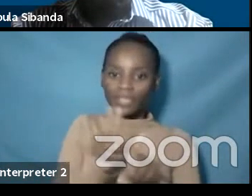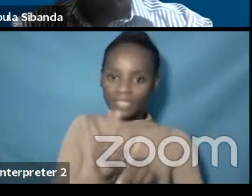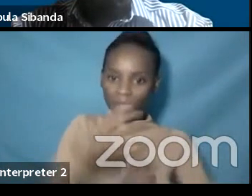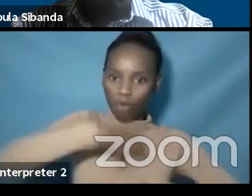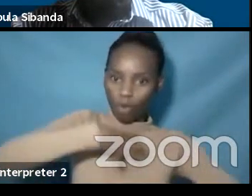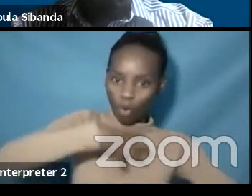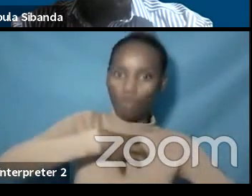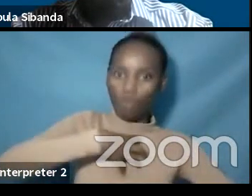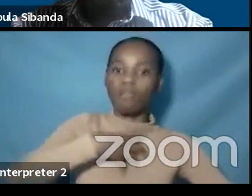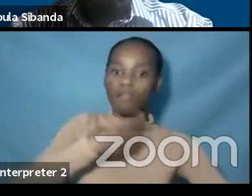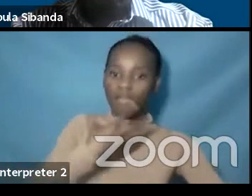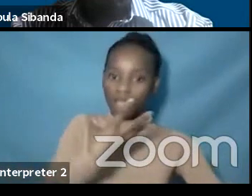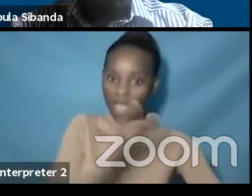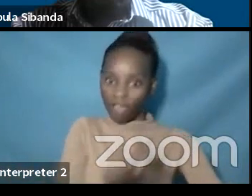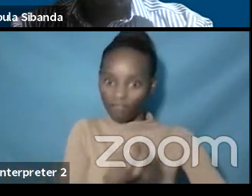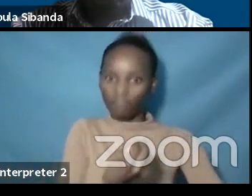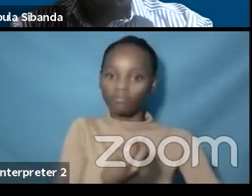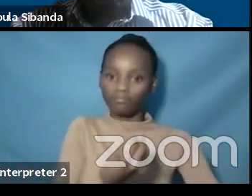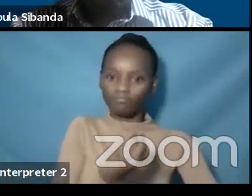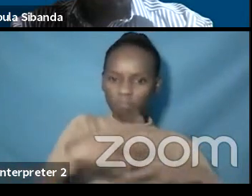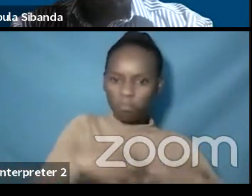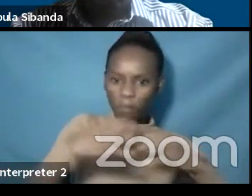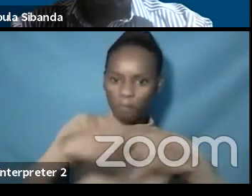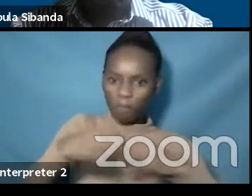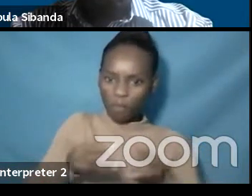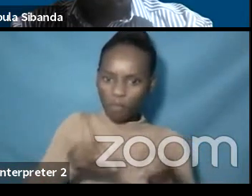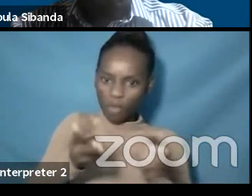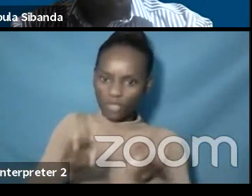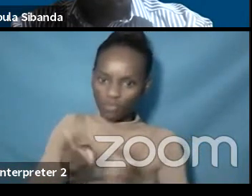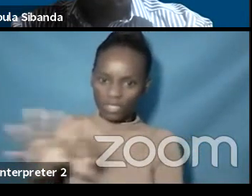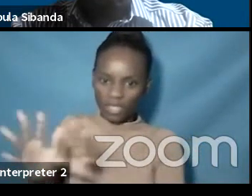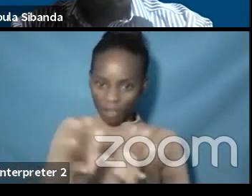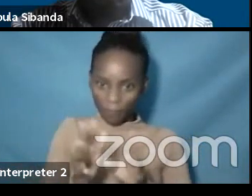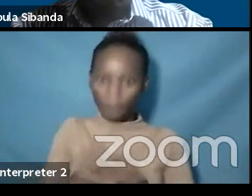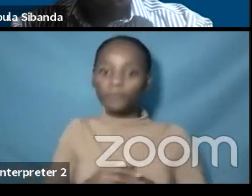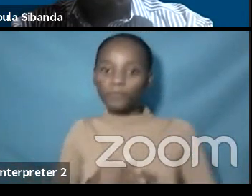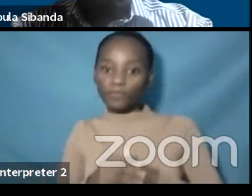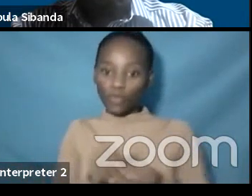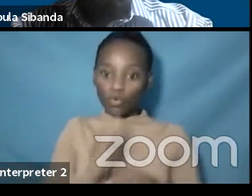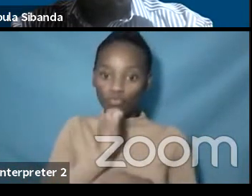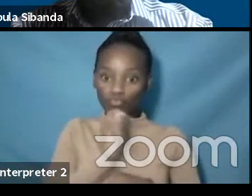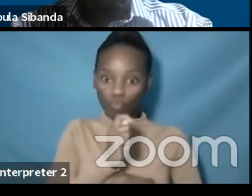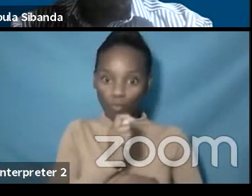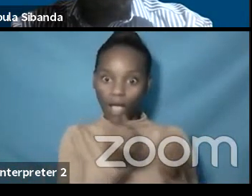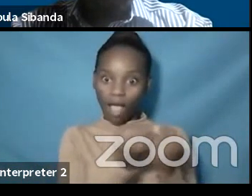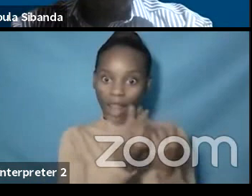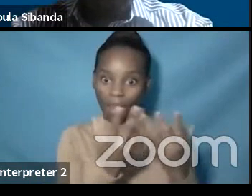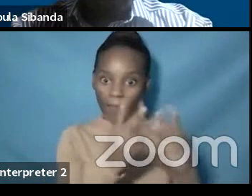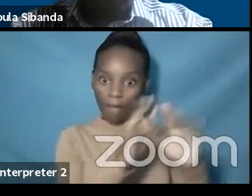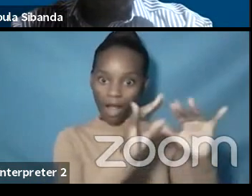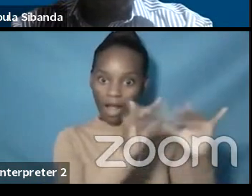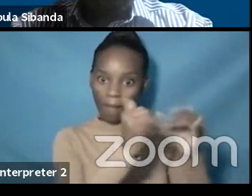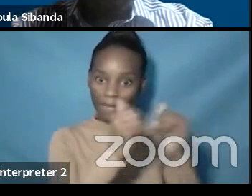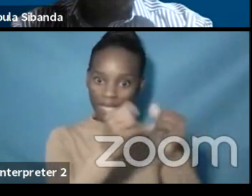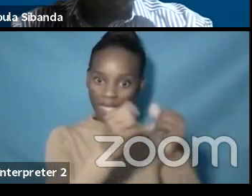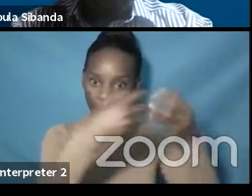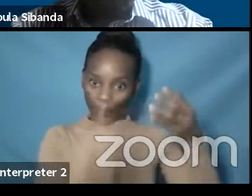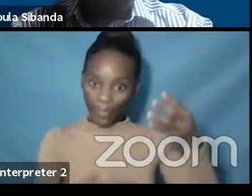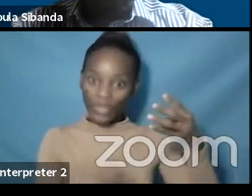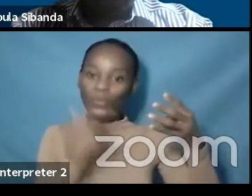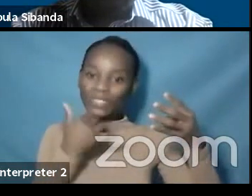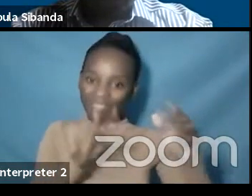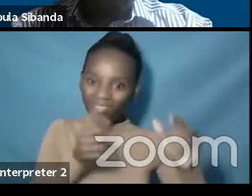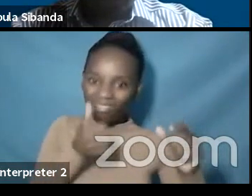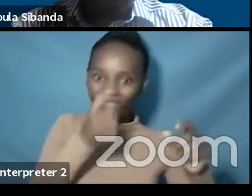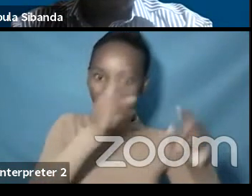methodology. There are a number of companies that were busy auditing, and as such, we'll follow due